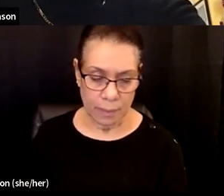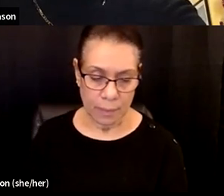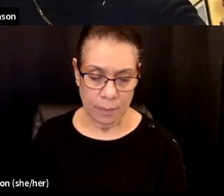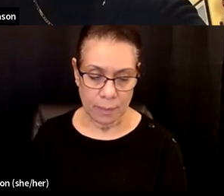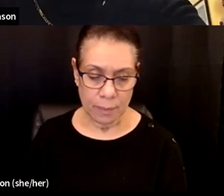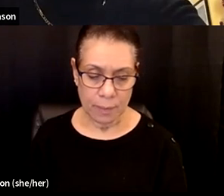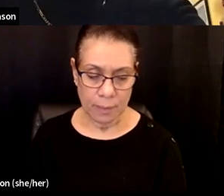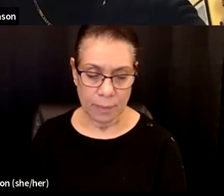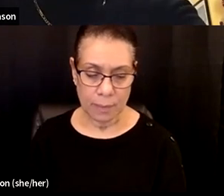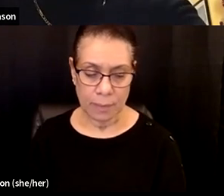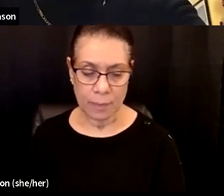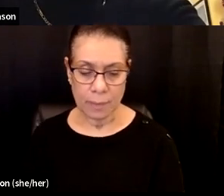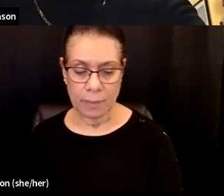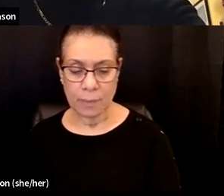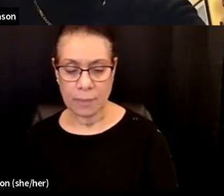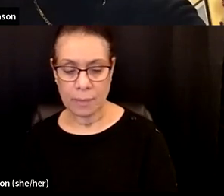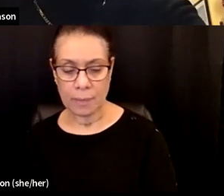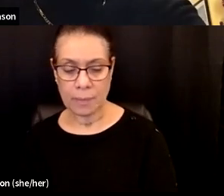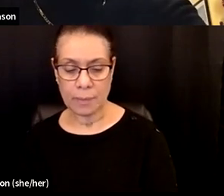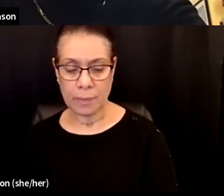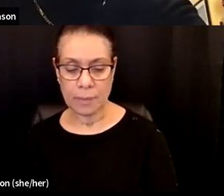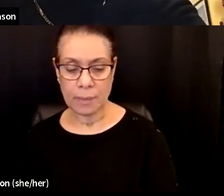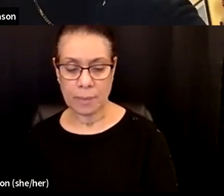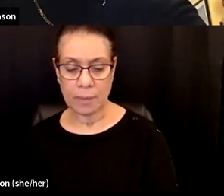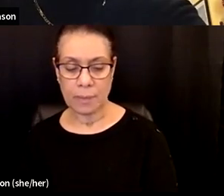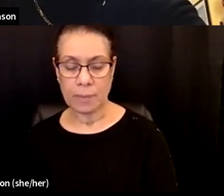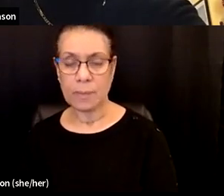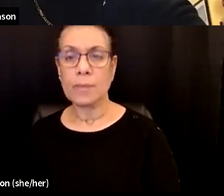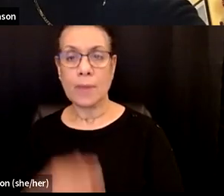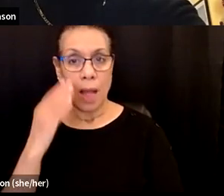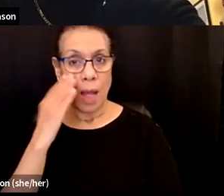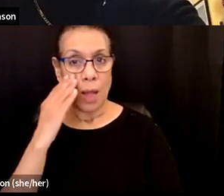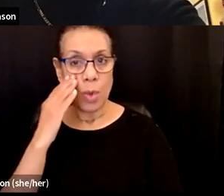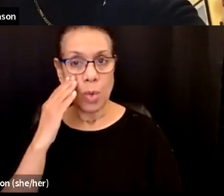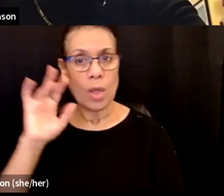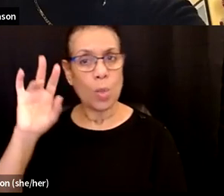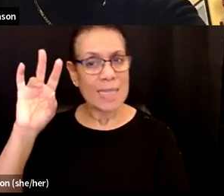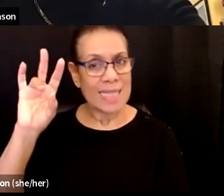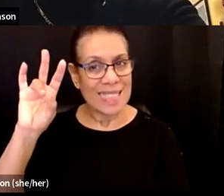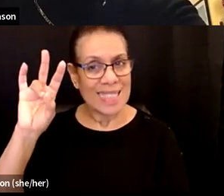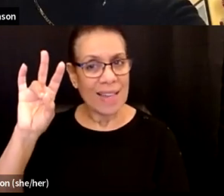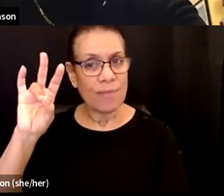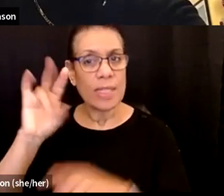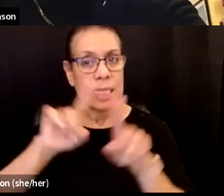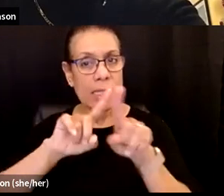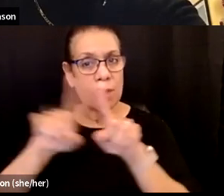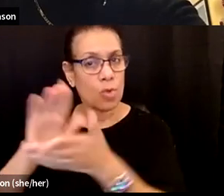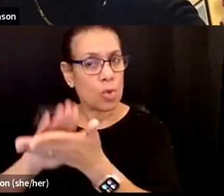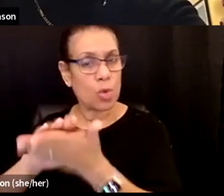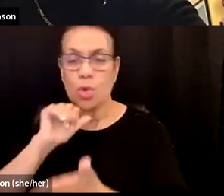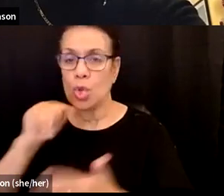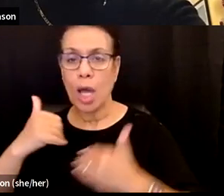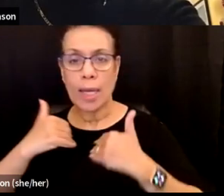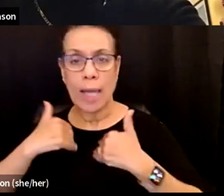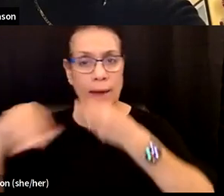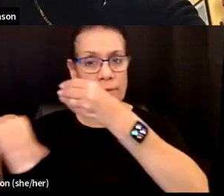so i just want to be clear i know that there's seven schools that didn't receive the 10 point that they can